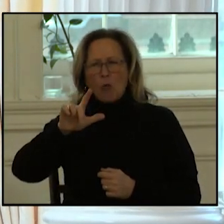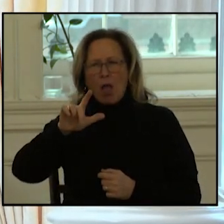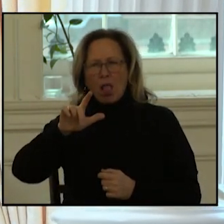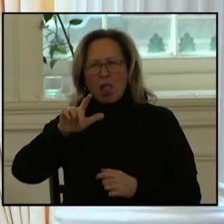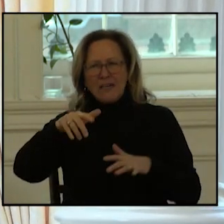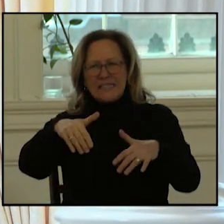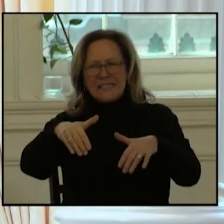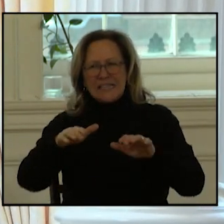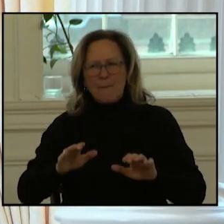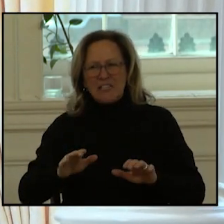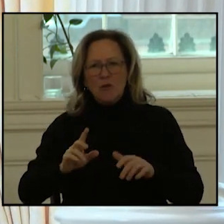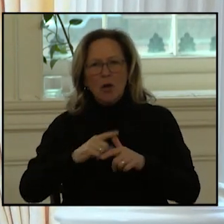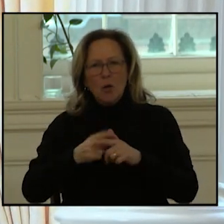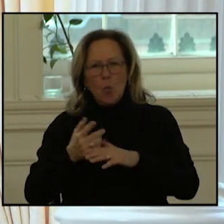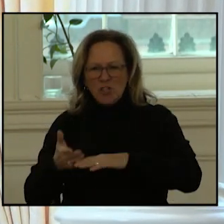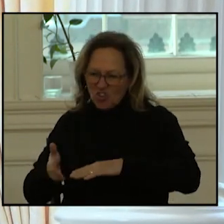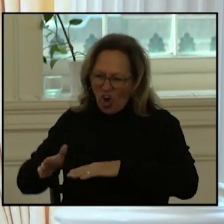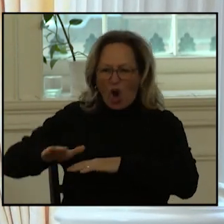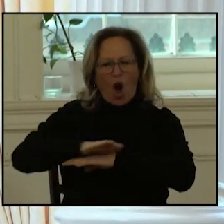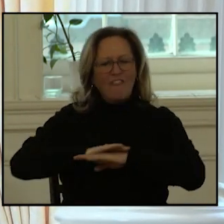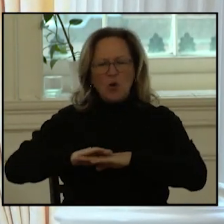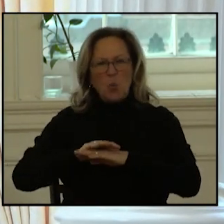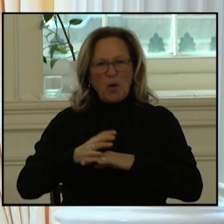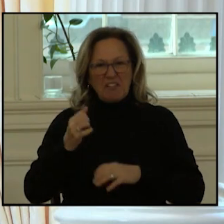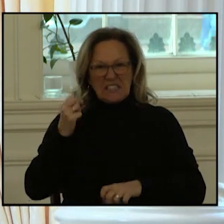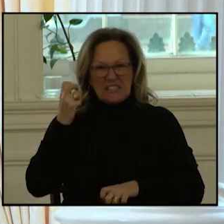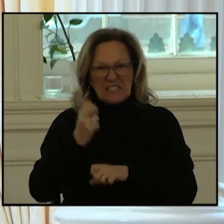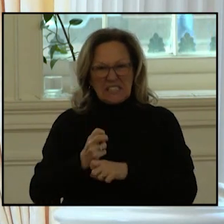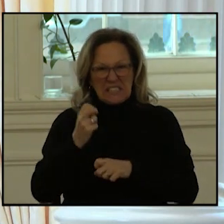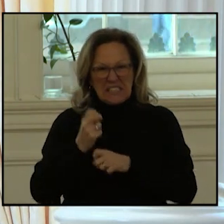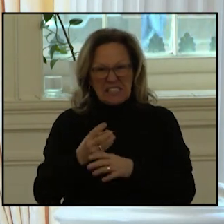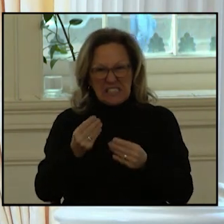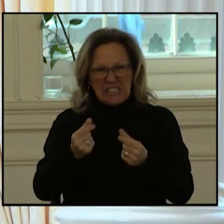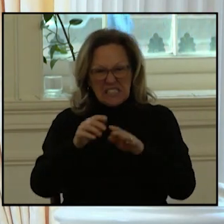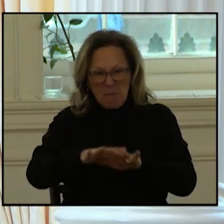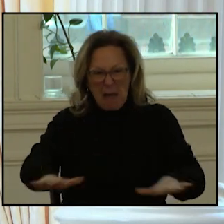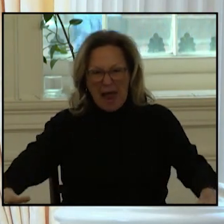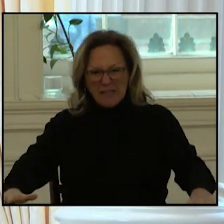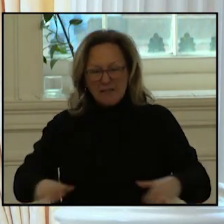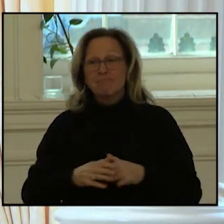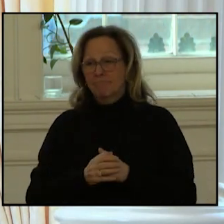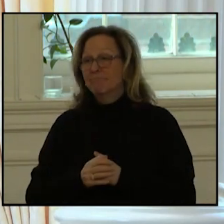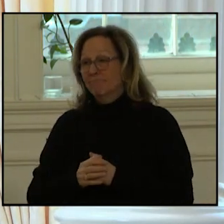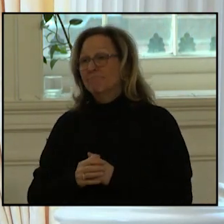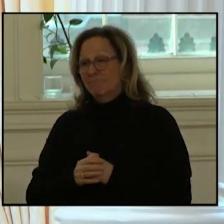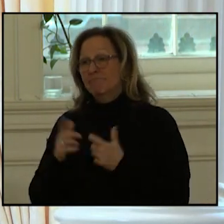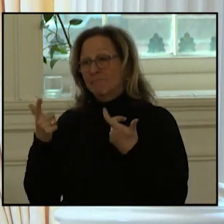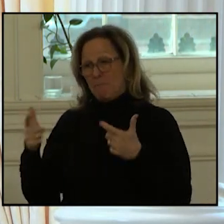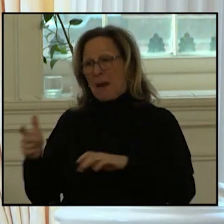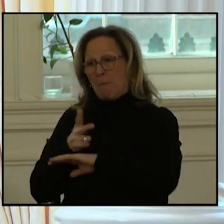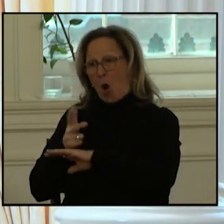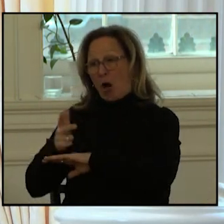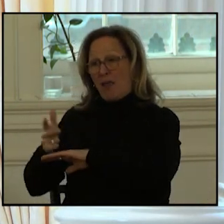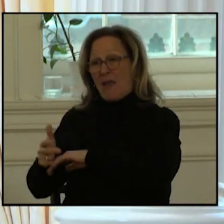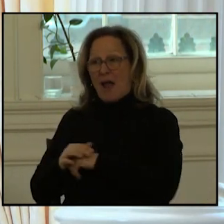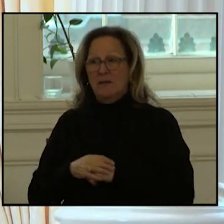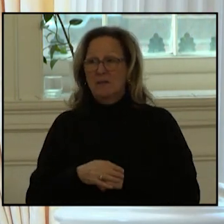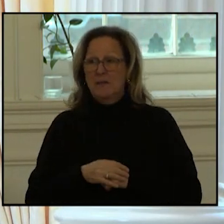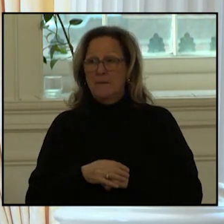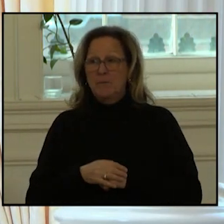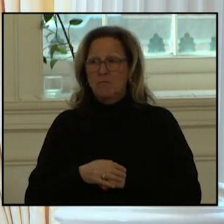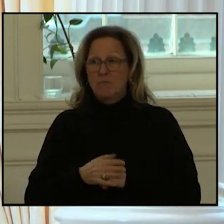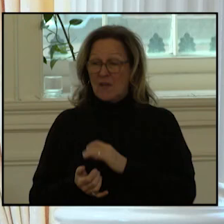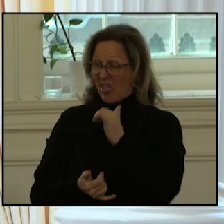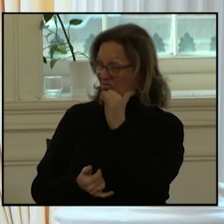cement? Yeah, it's a parking lot, big, large parking lot, yeah. So how common do you find that to be in your research as you've